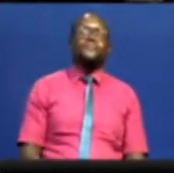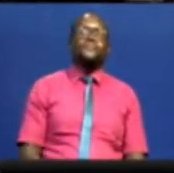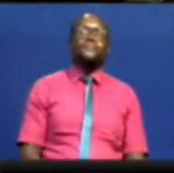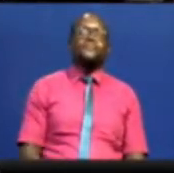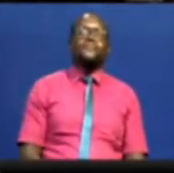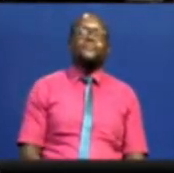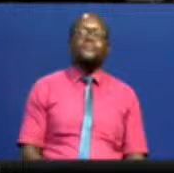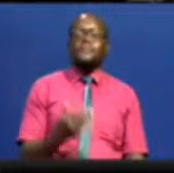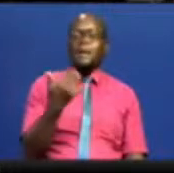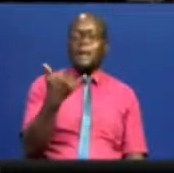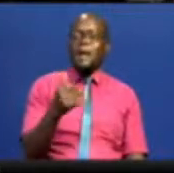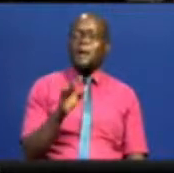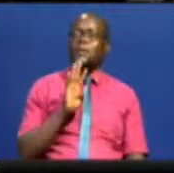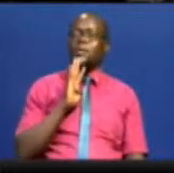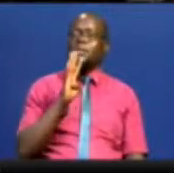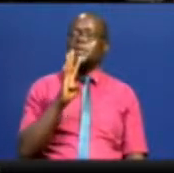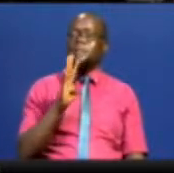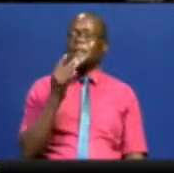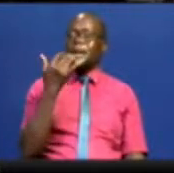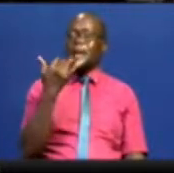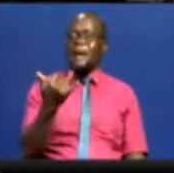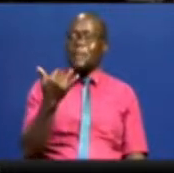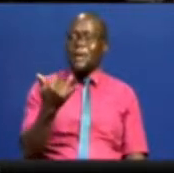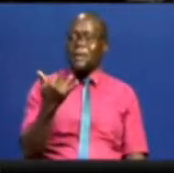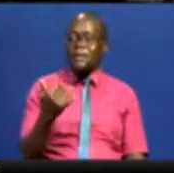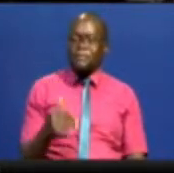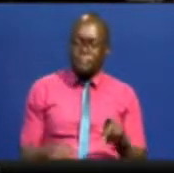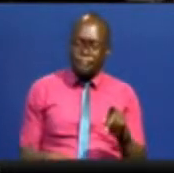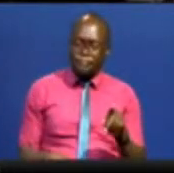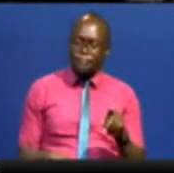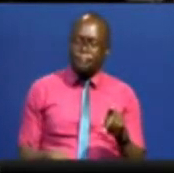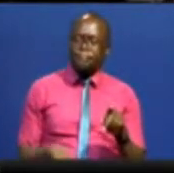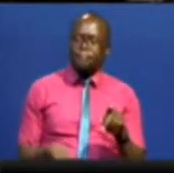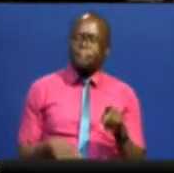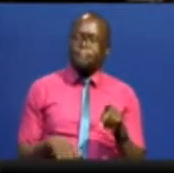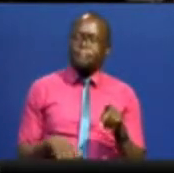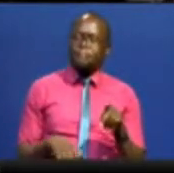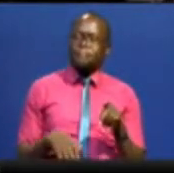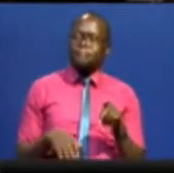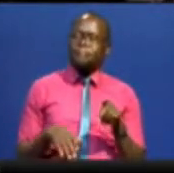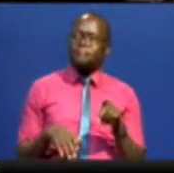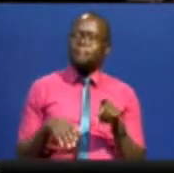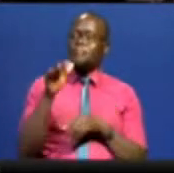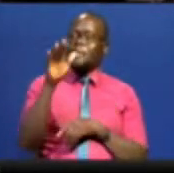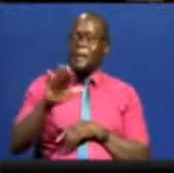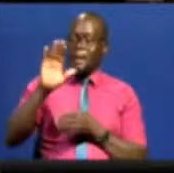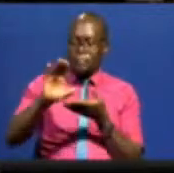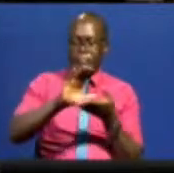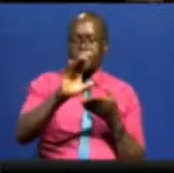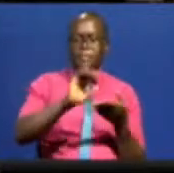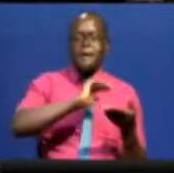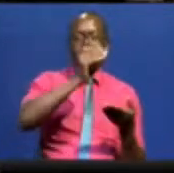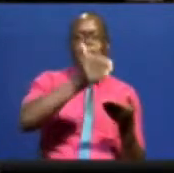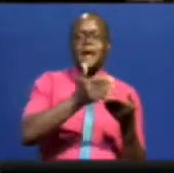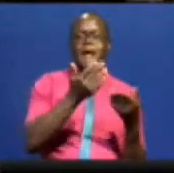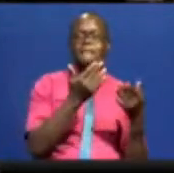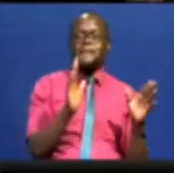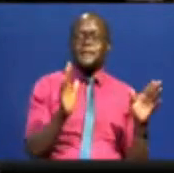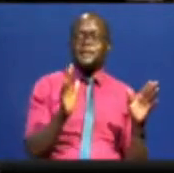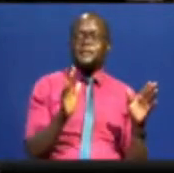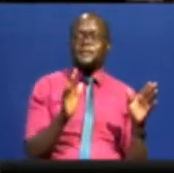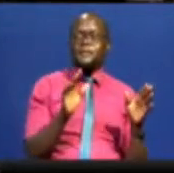As we speak, Madam Speaker, since this House appropriated funds to